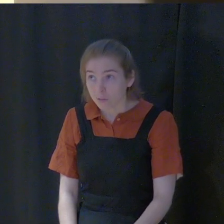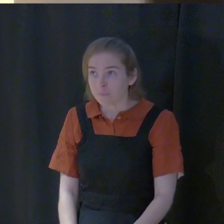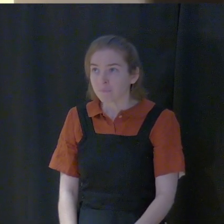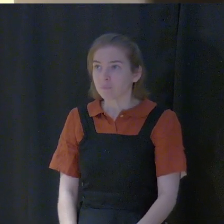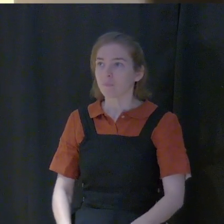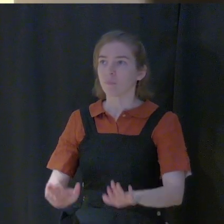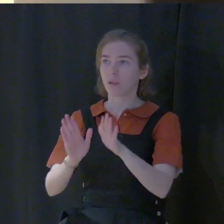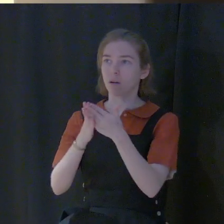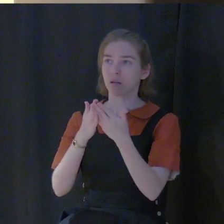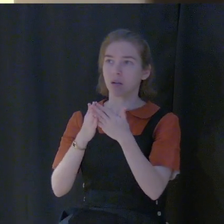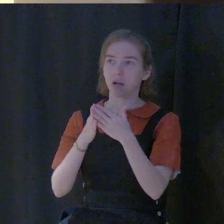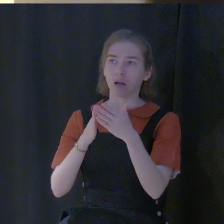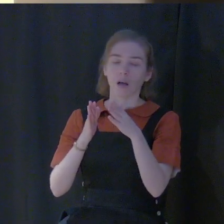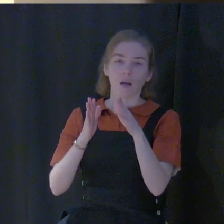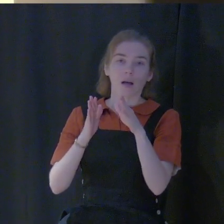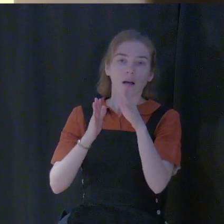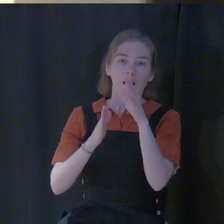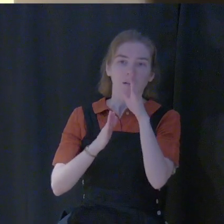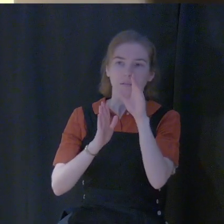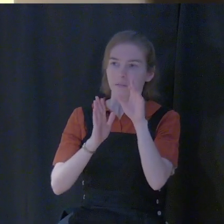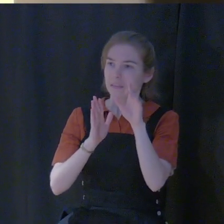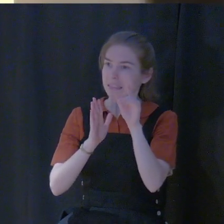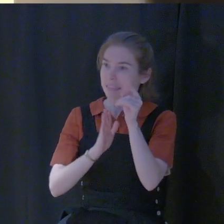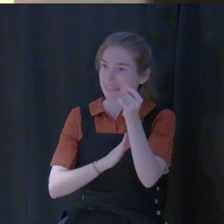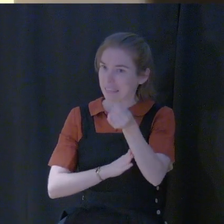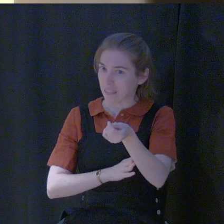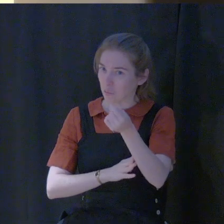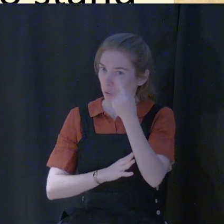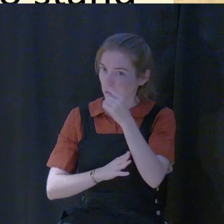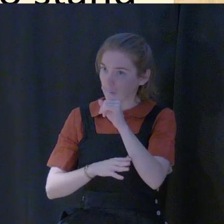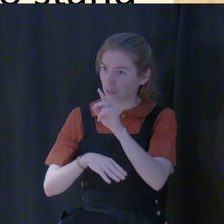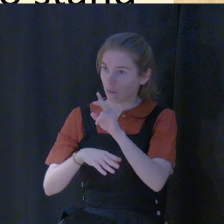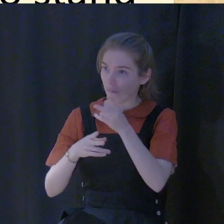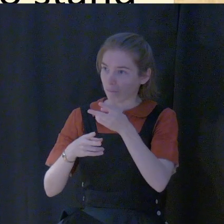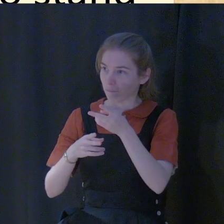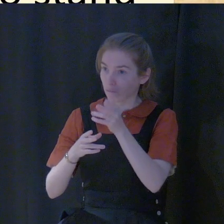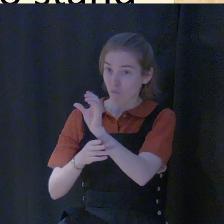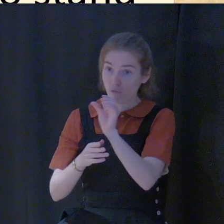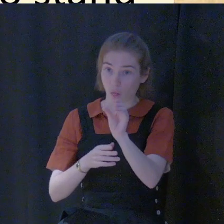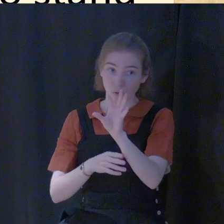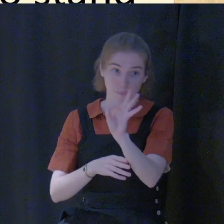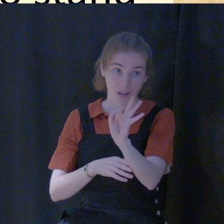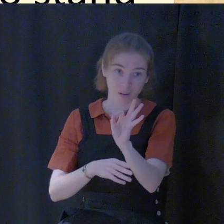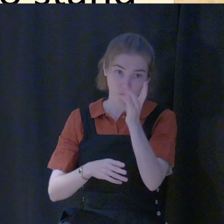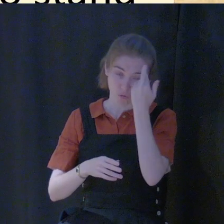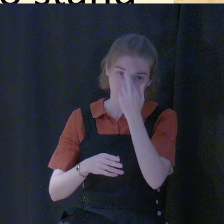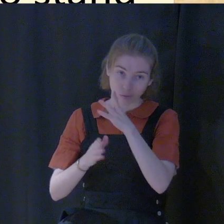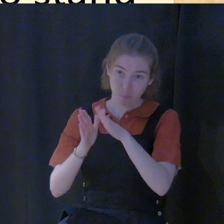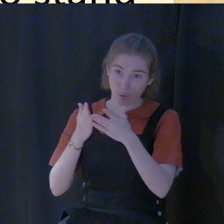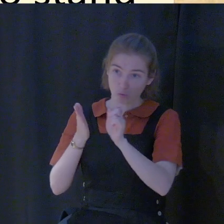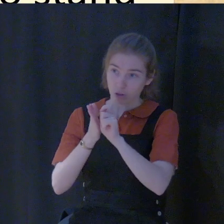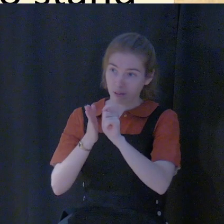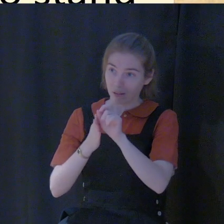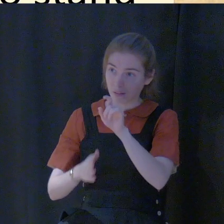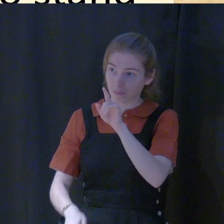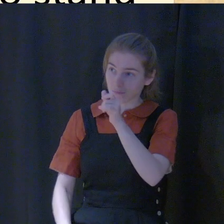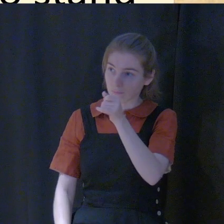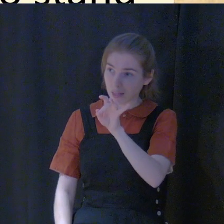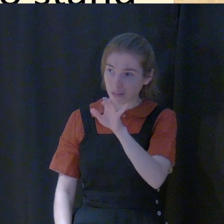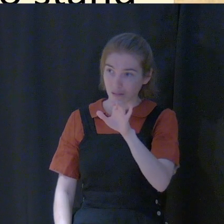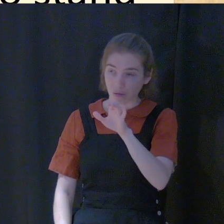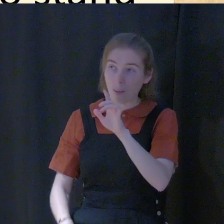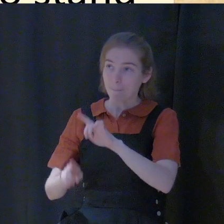In the book Testimonies, Volume 9, this comment was made, and realize this book was written in the 1800s, okay?